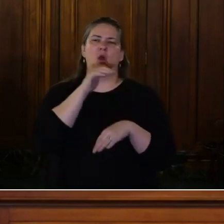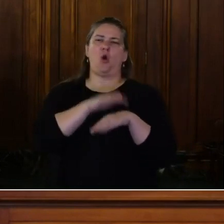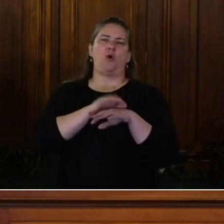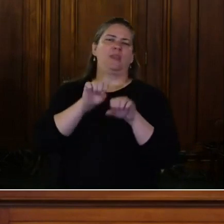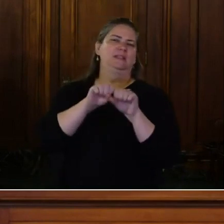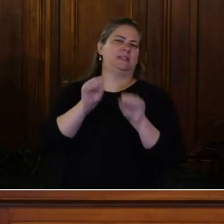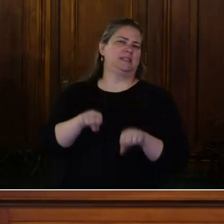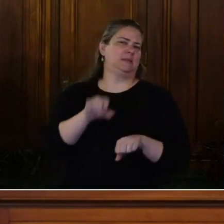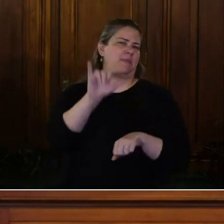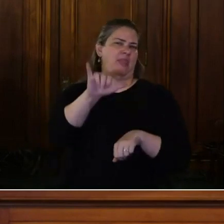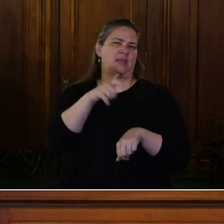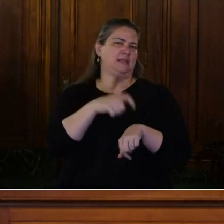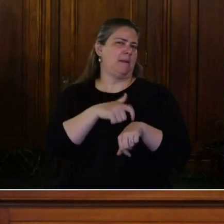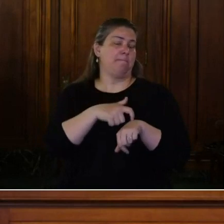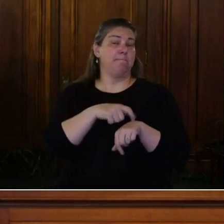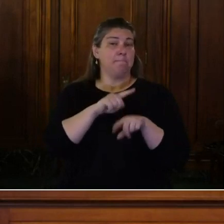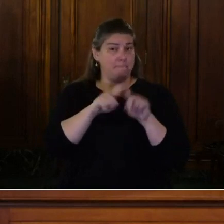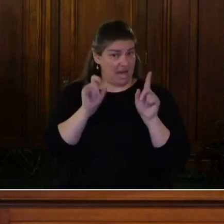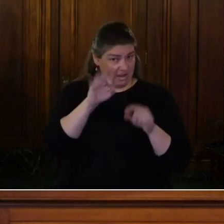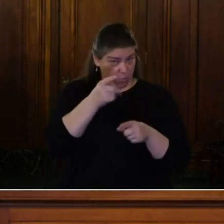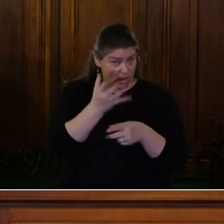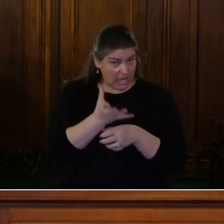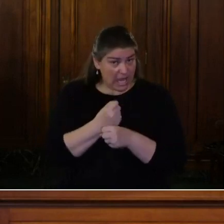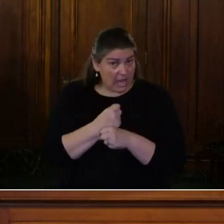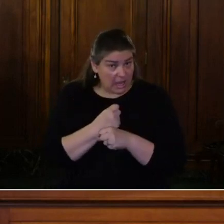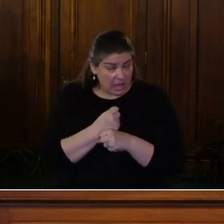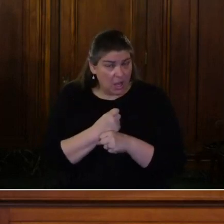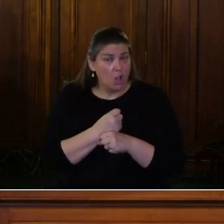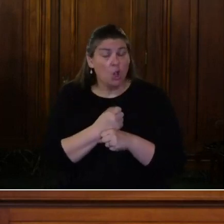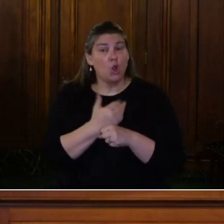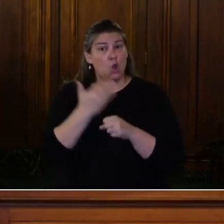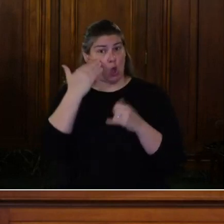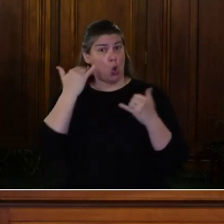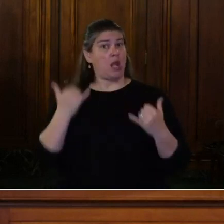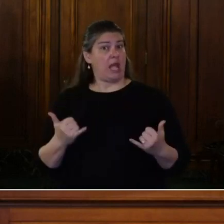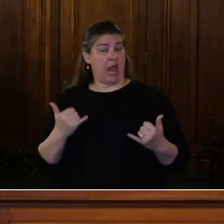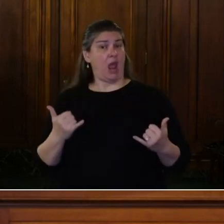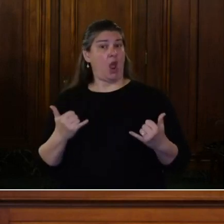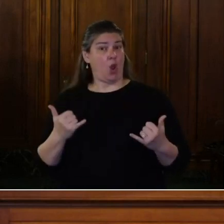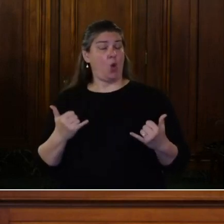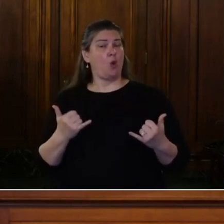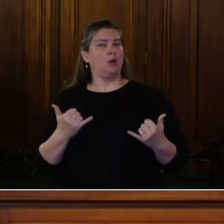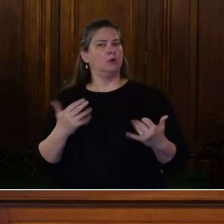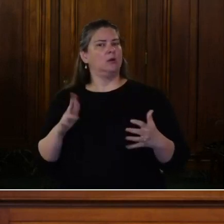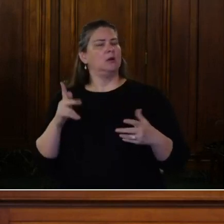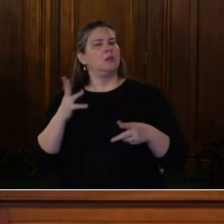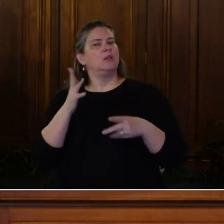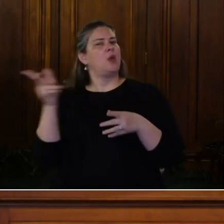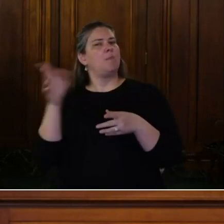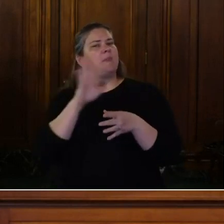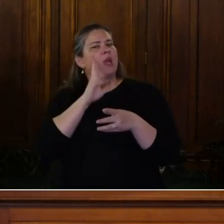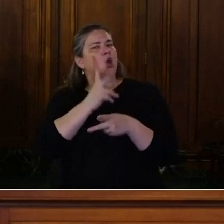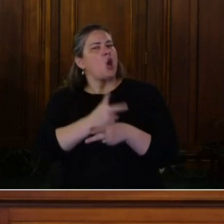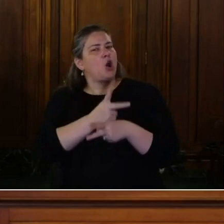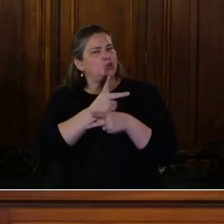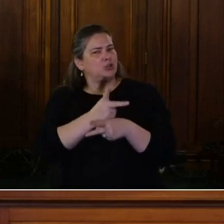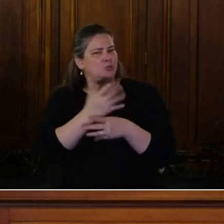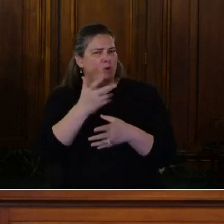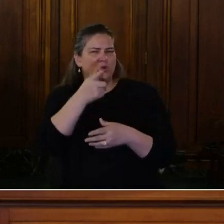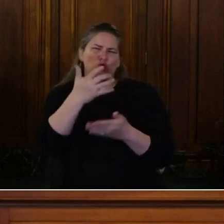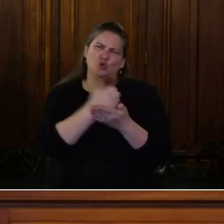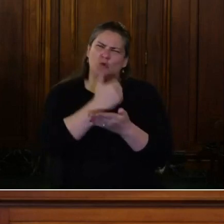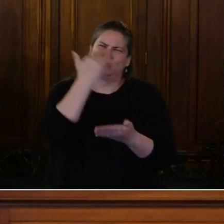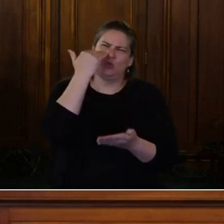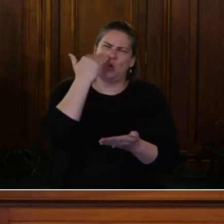at that time. But if you do get one, know that right now it's out of an abundance of caution, but you deserve to know. And it's like all